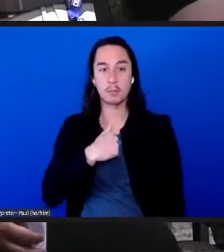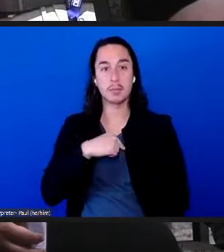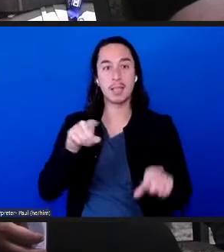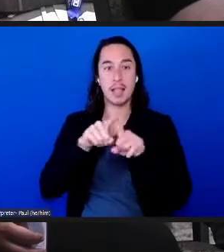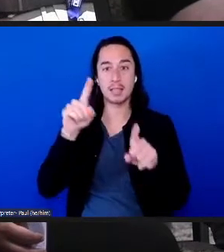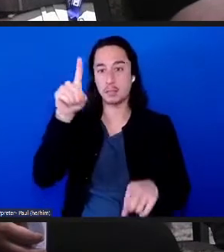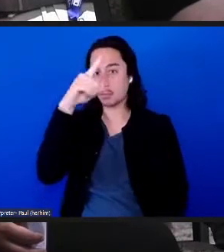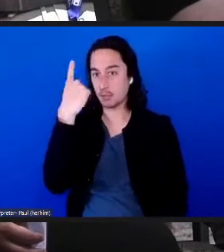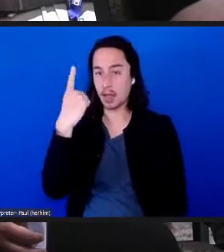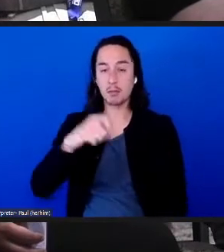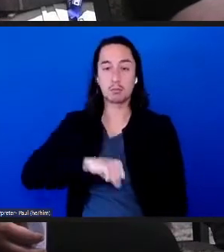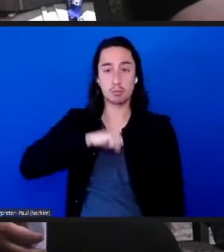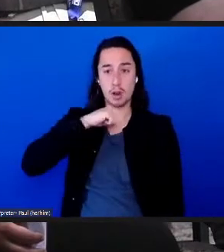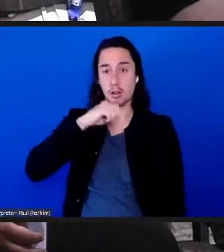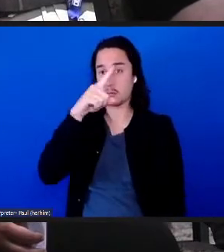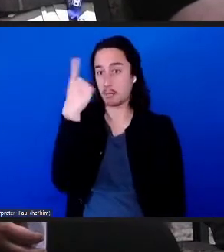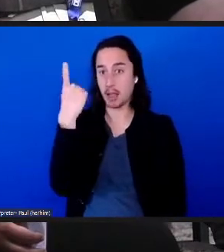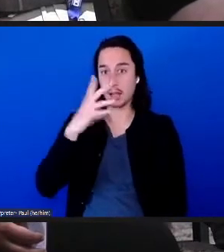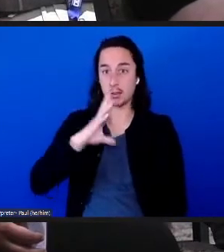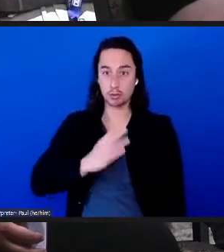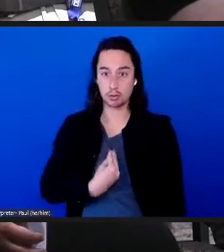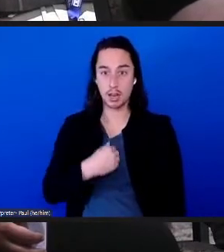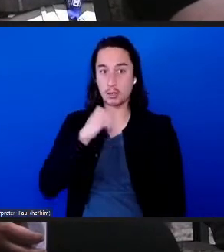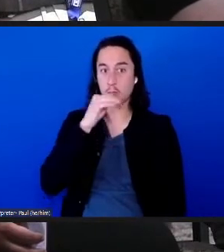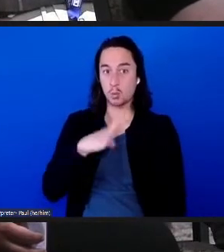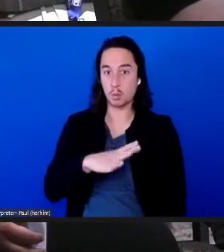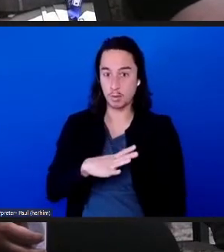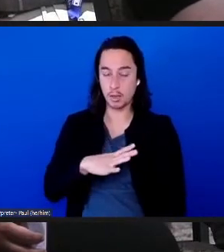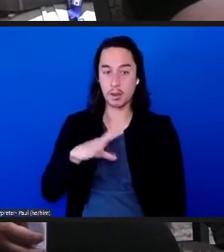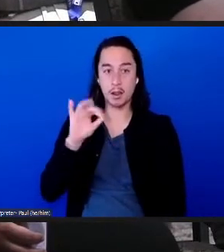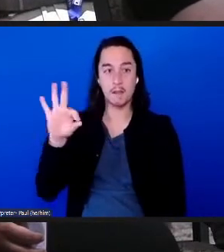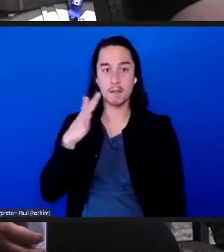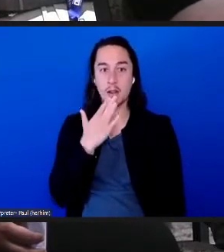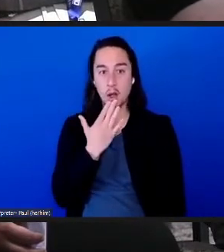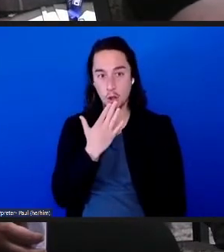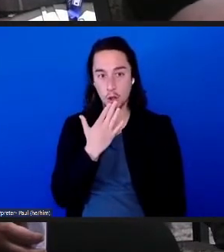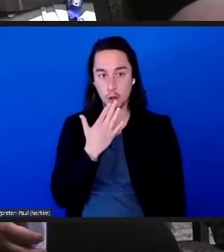trans, a proud black trans woman, of color,